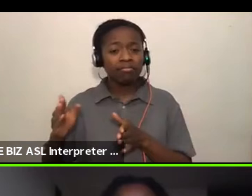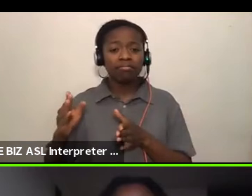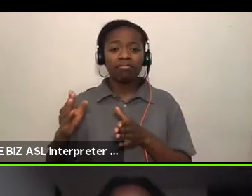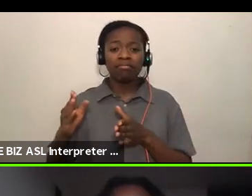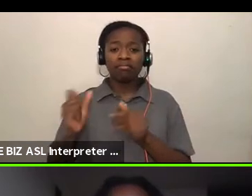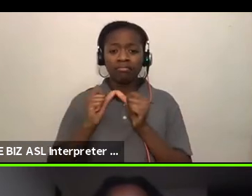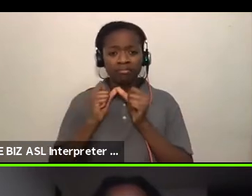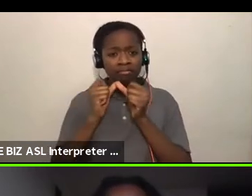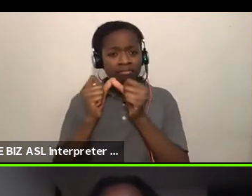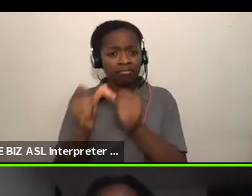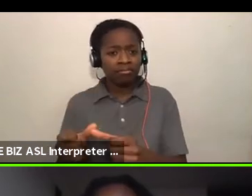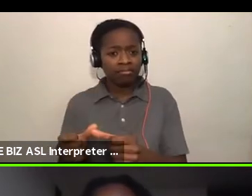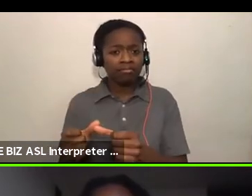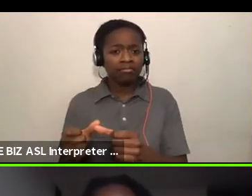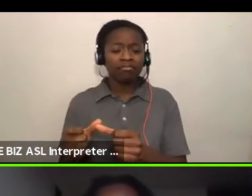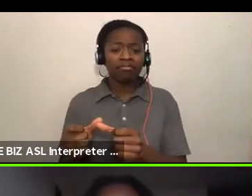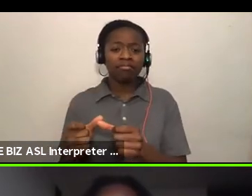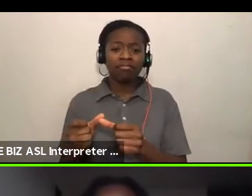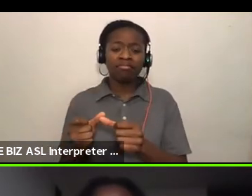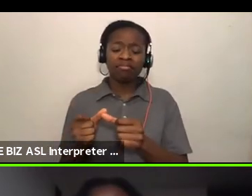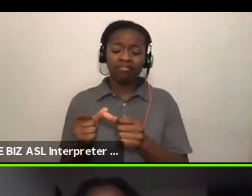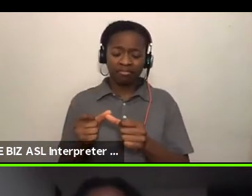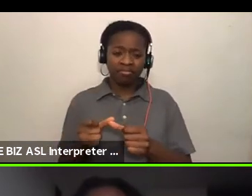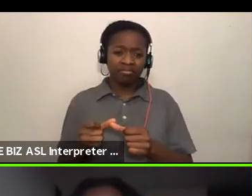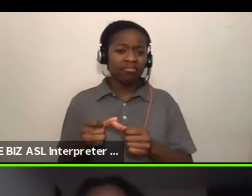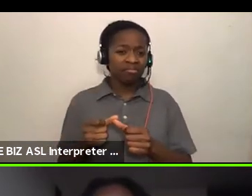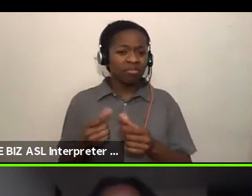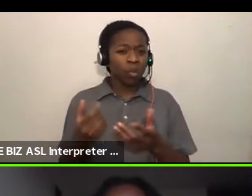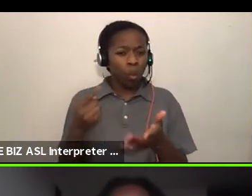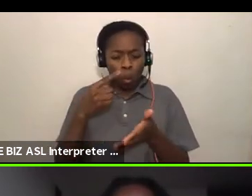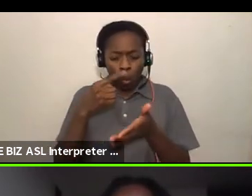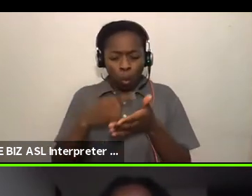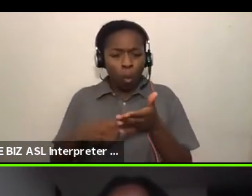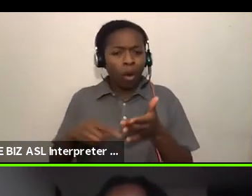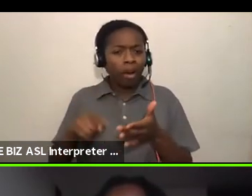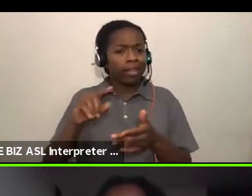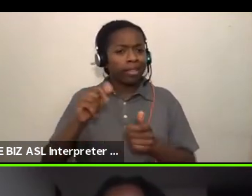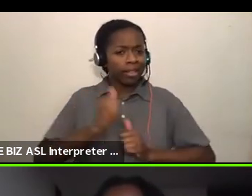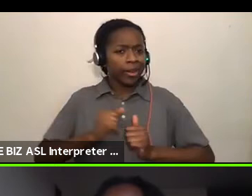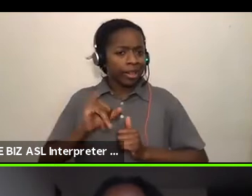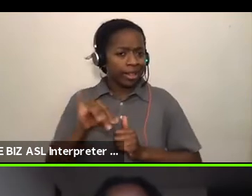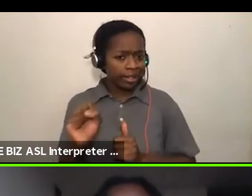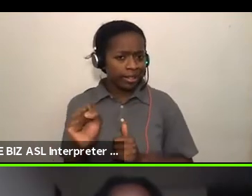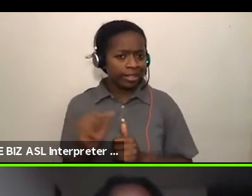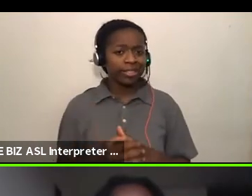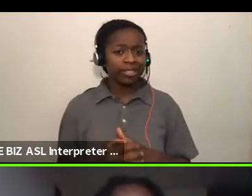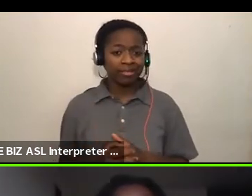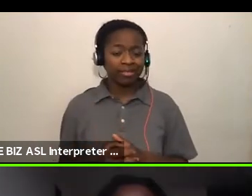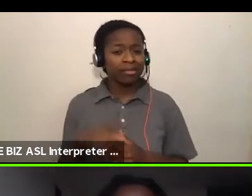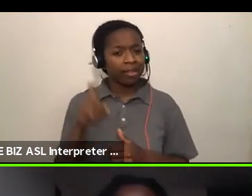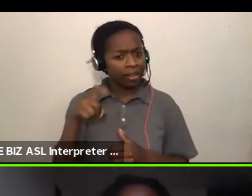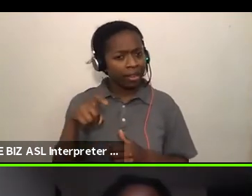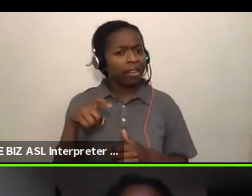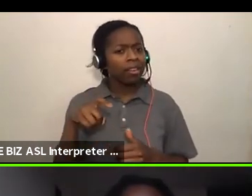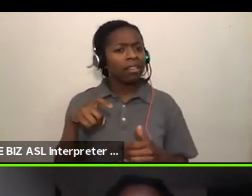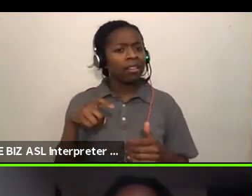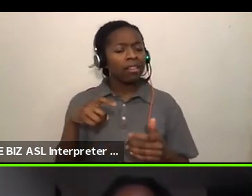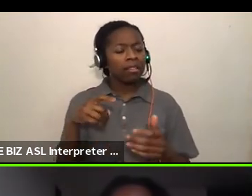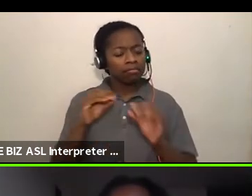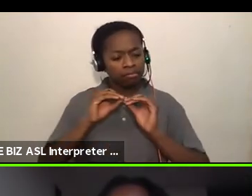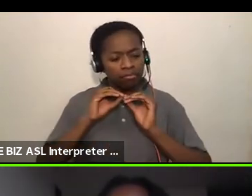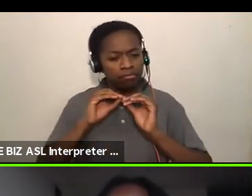the larger image of what that theater is. And really, really have a thorough clarity